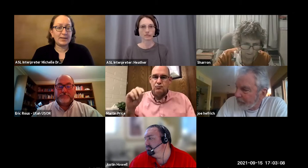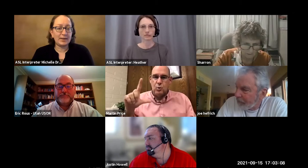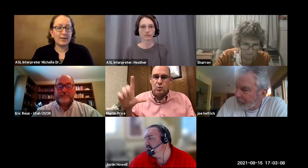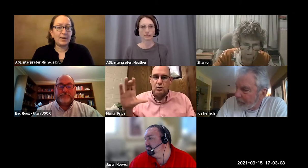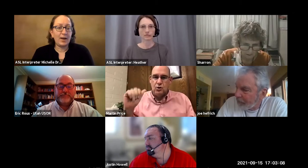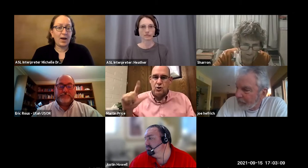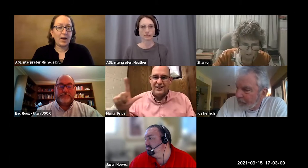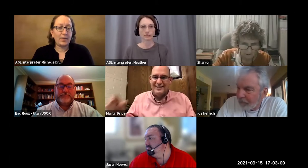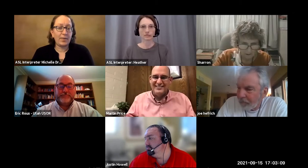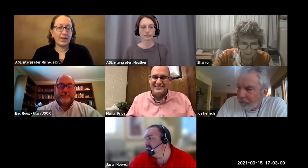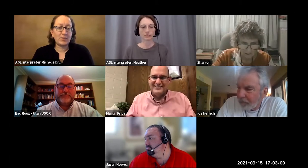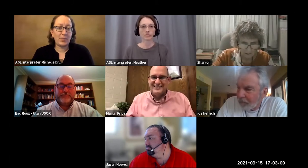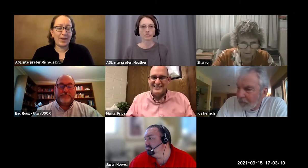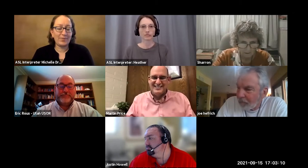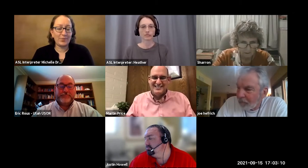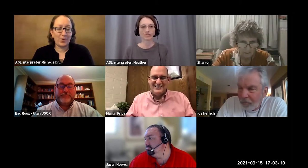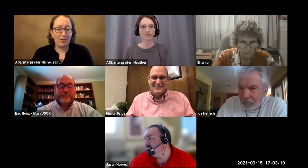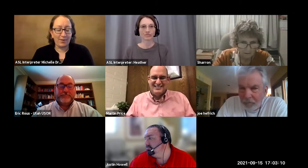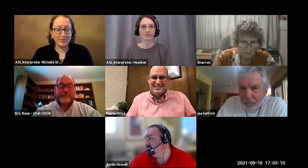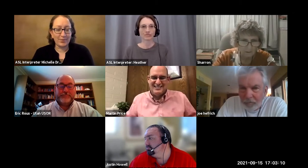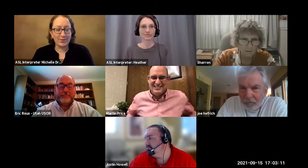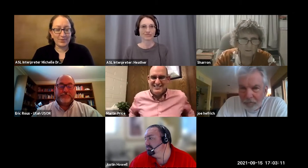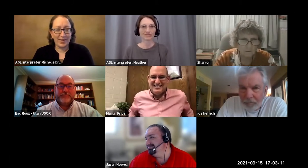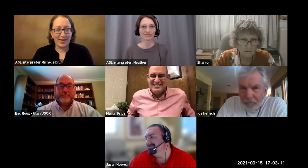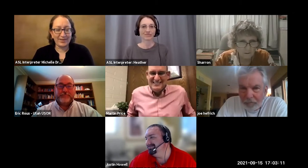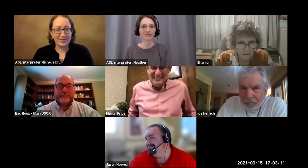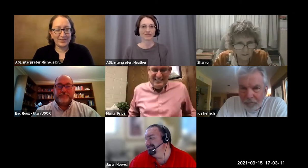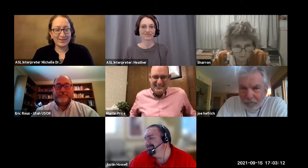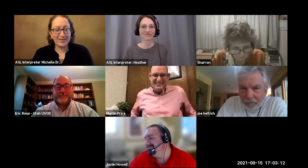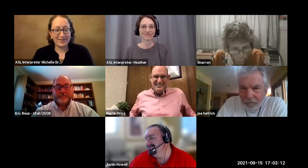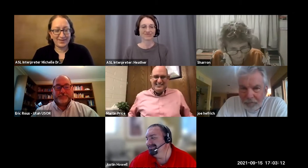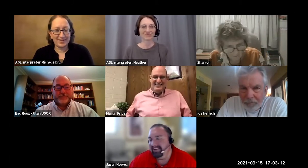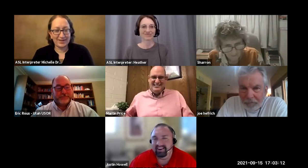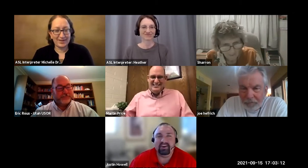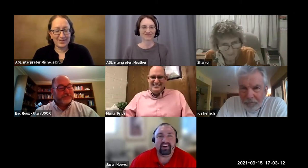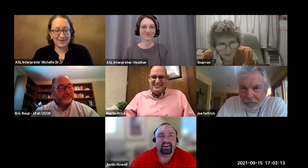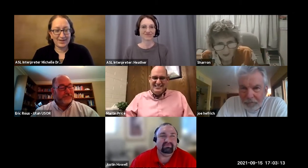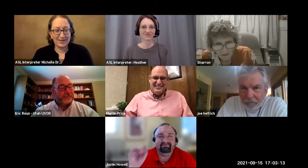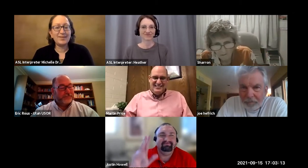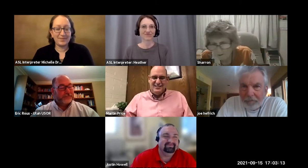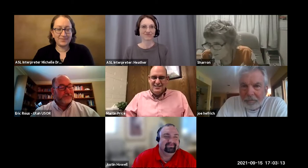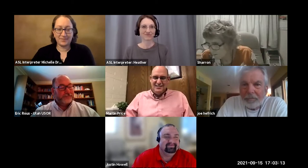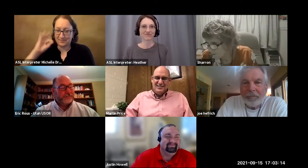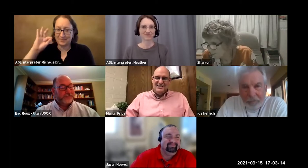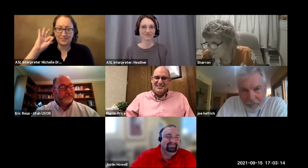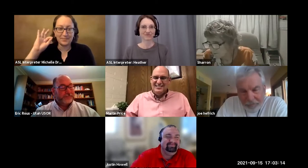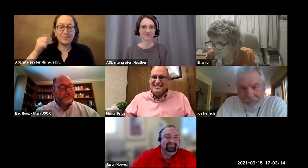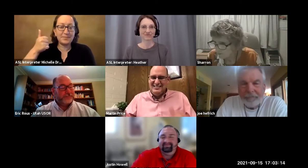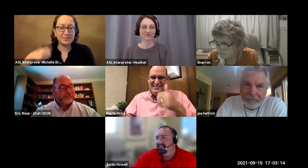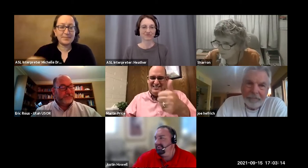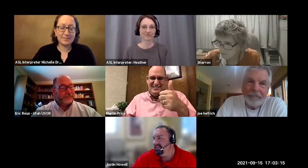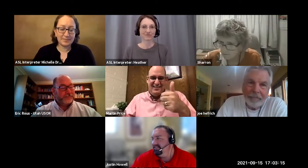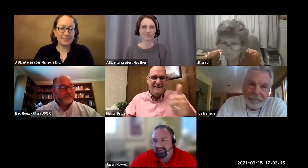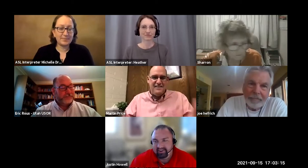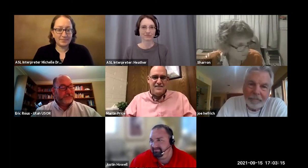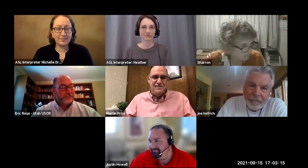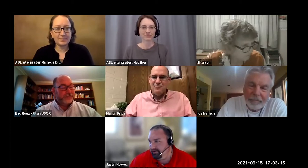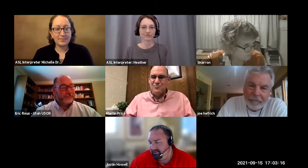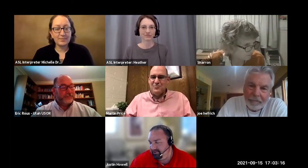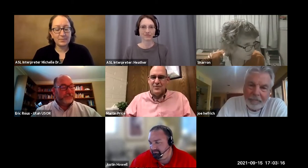I see. That's why we have the roll call, so we'll do that. Okay.